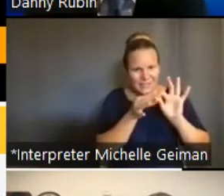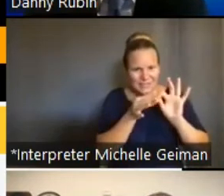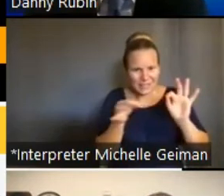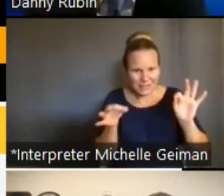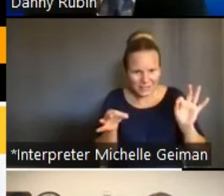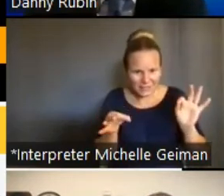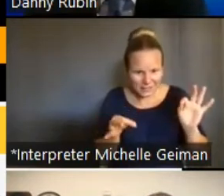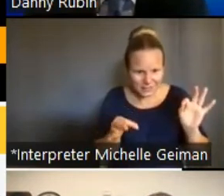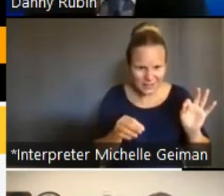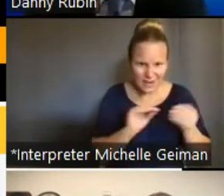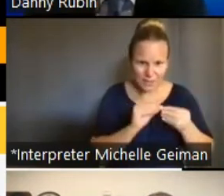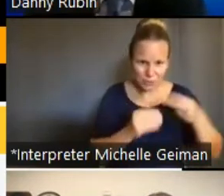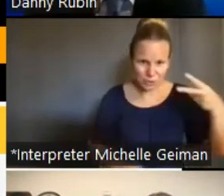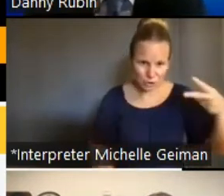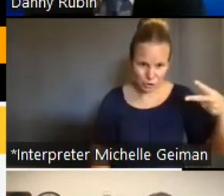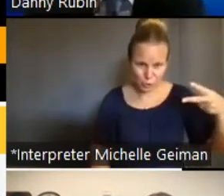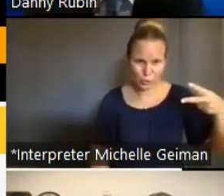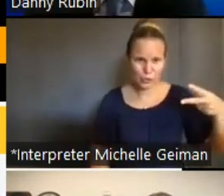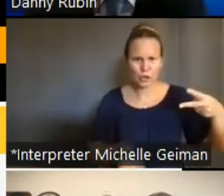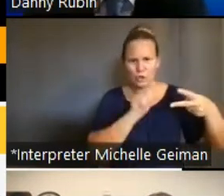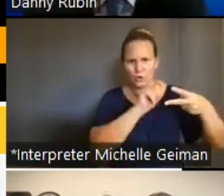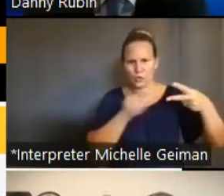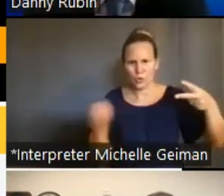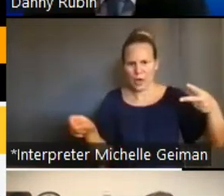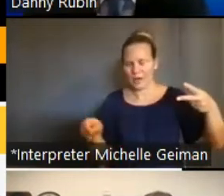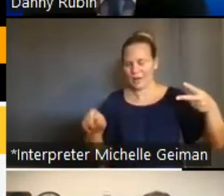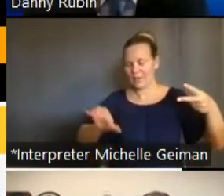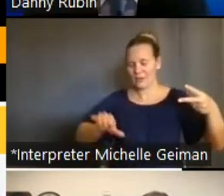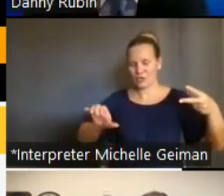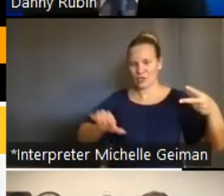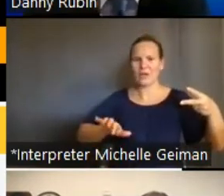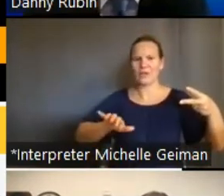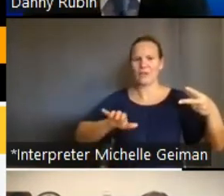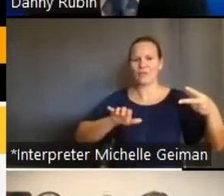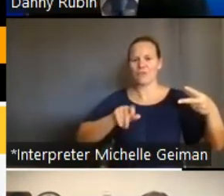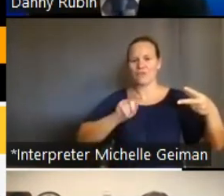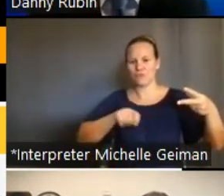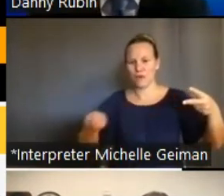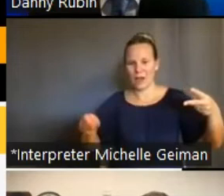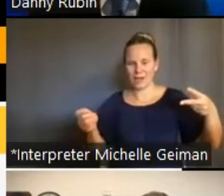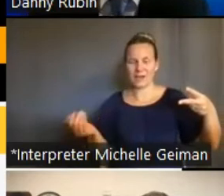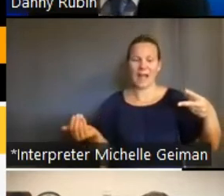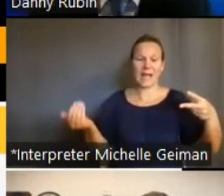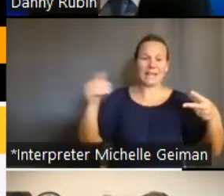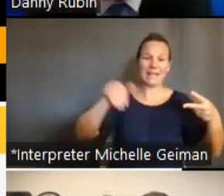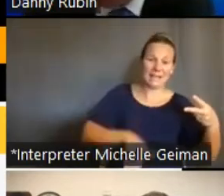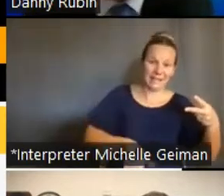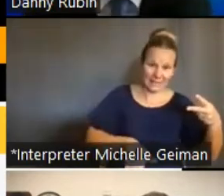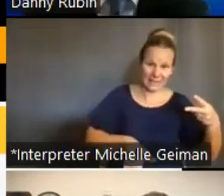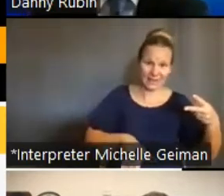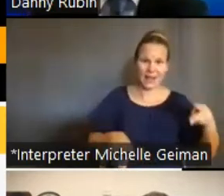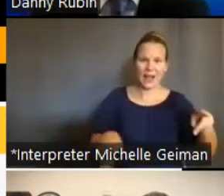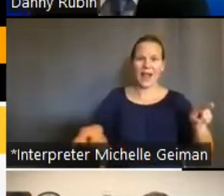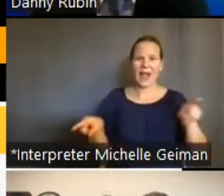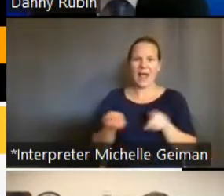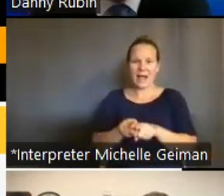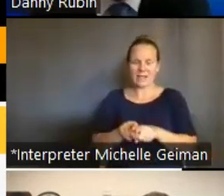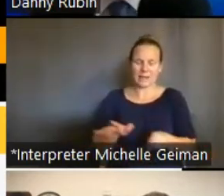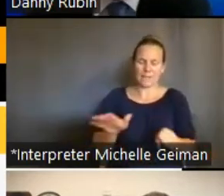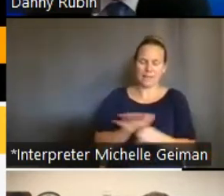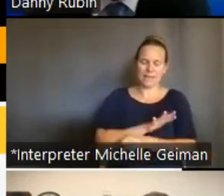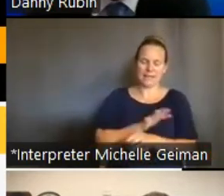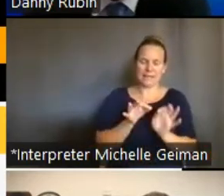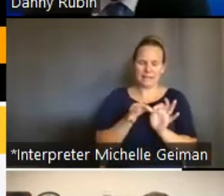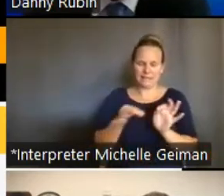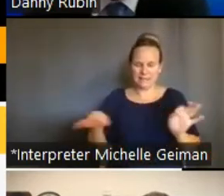it. Can you go to the chat, please, and rewrite this sentence or sentences as complete sentences,